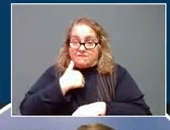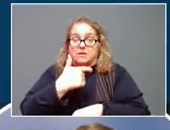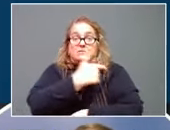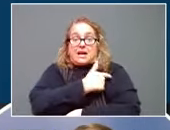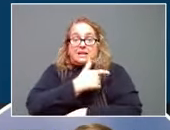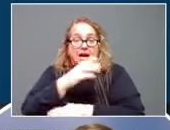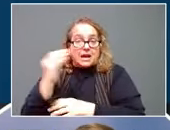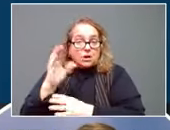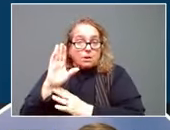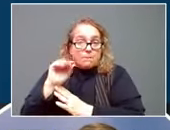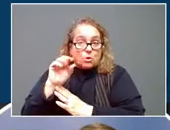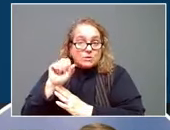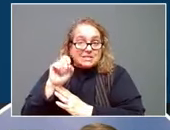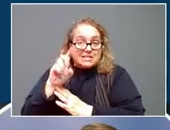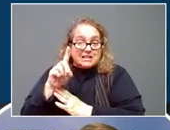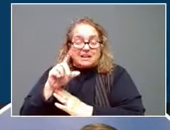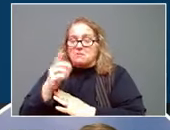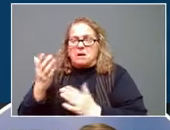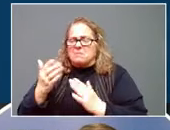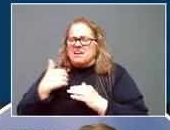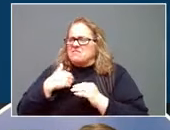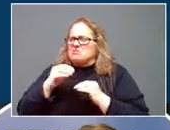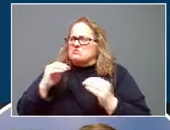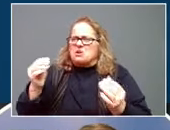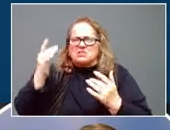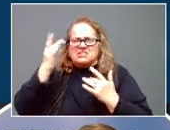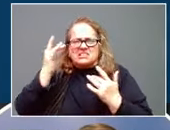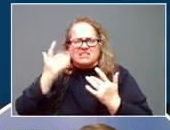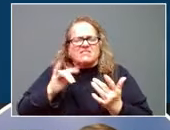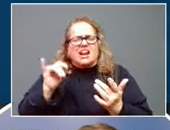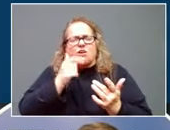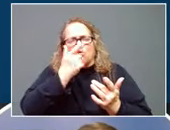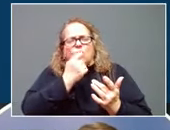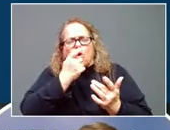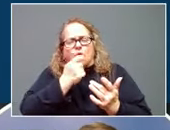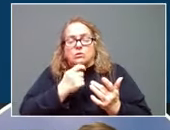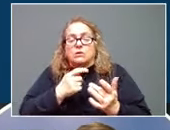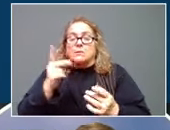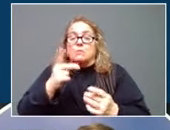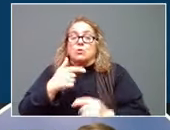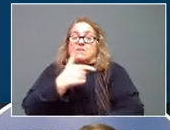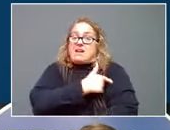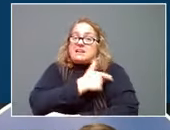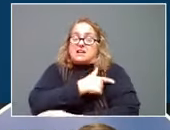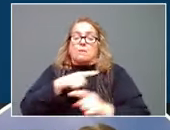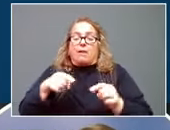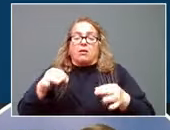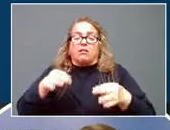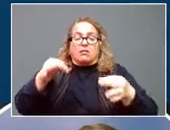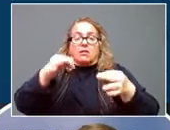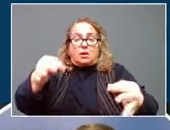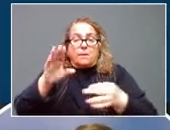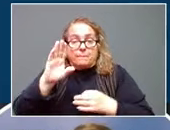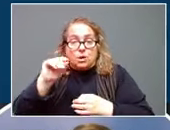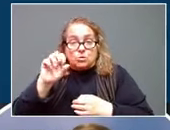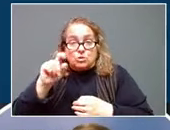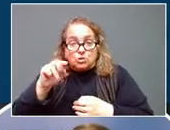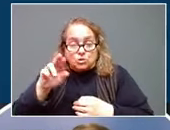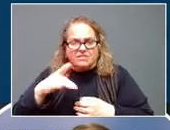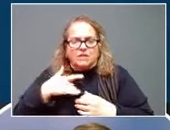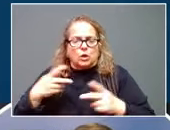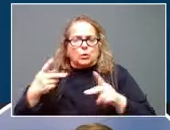or feel like they have a cold. Those that have been vaccinated but have put off their booster, even though they could get it, feel a little sicker.